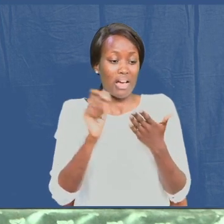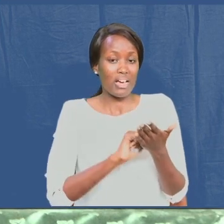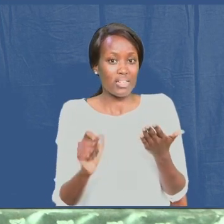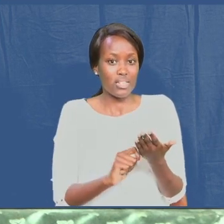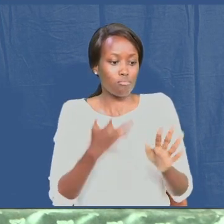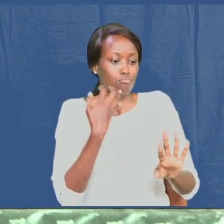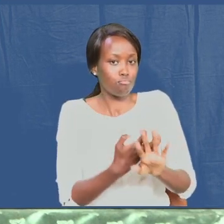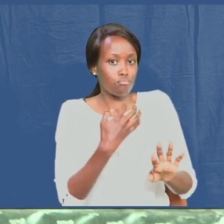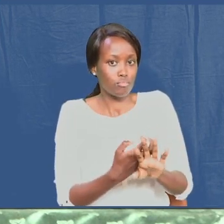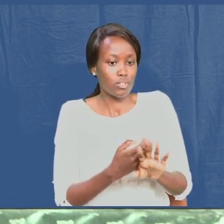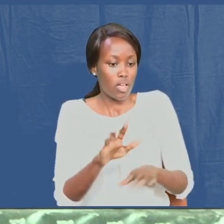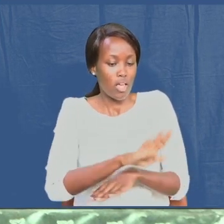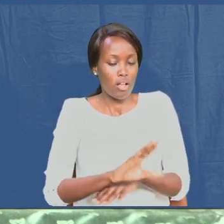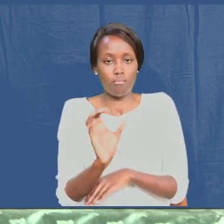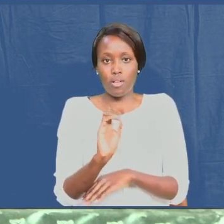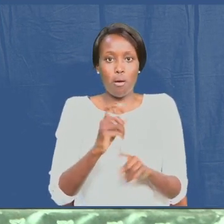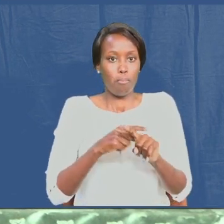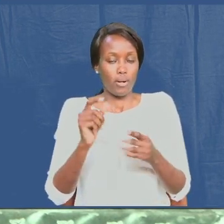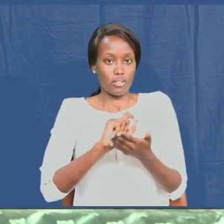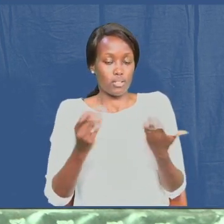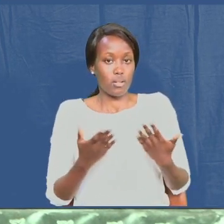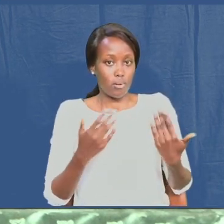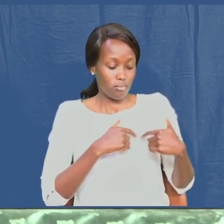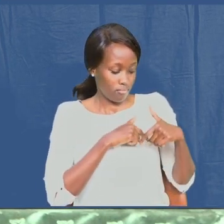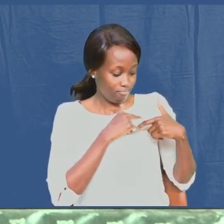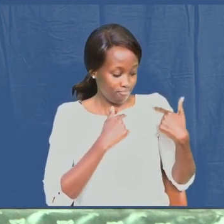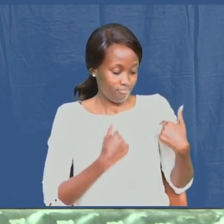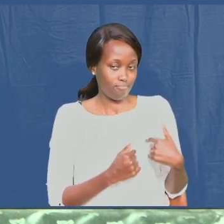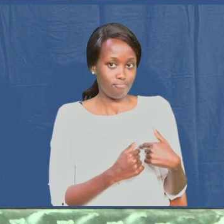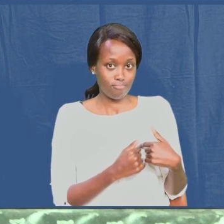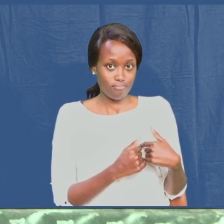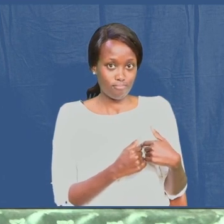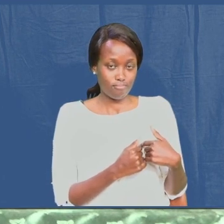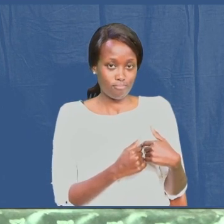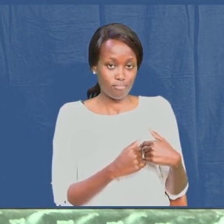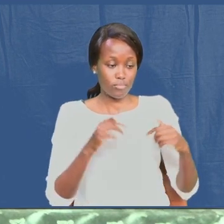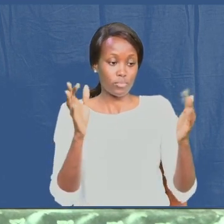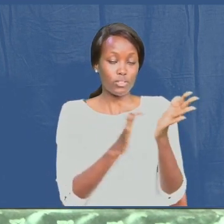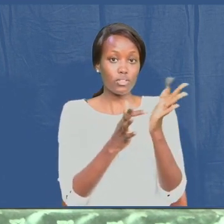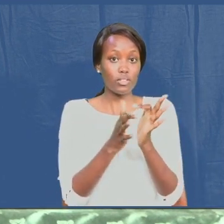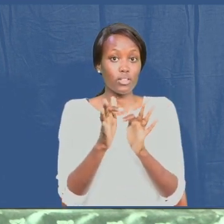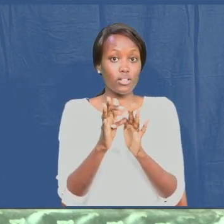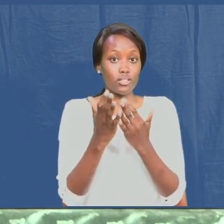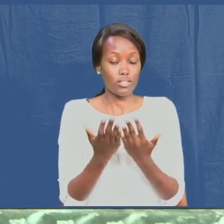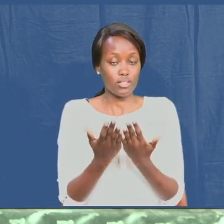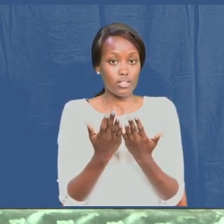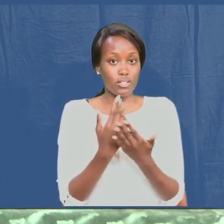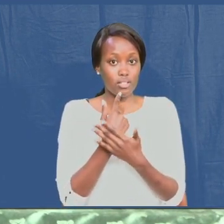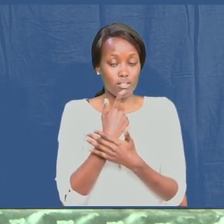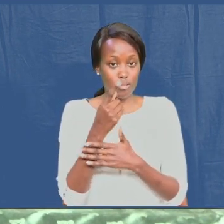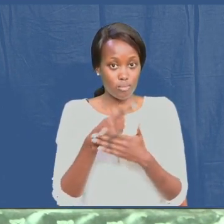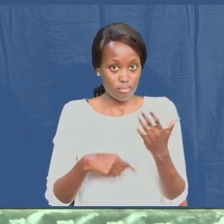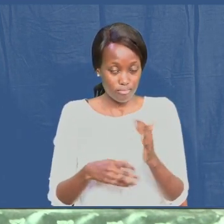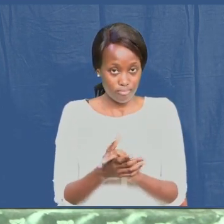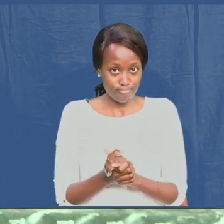tablets of stone, but on tablets of human hearts. Jesus then gives us what